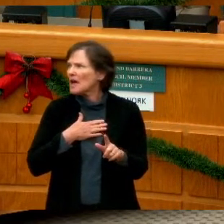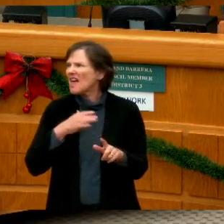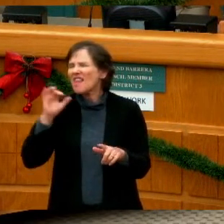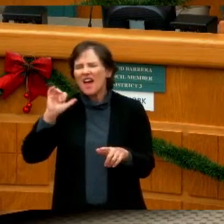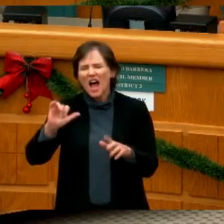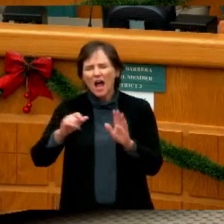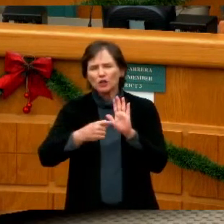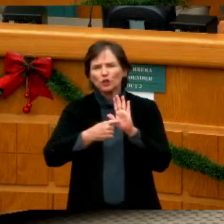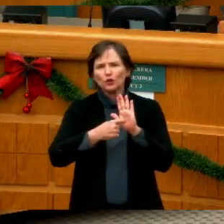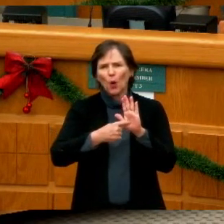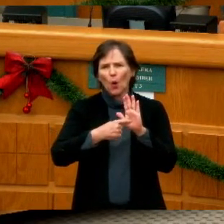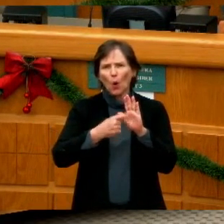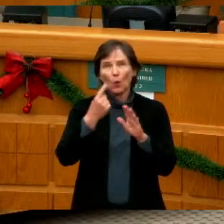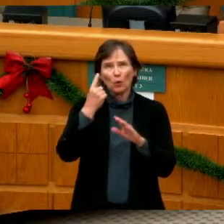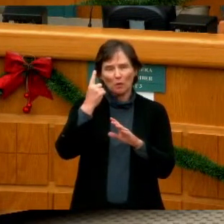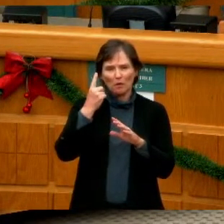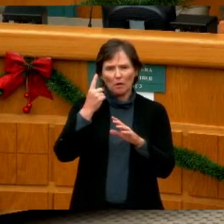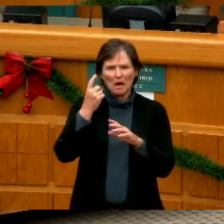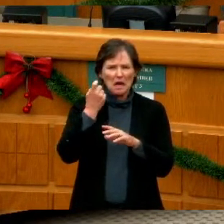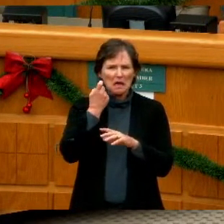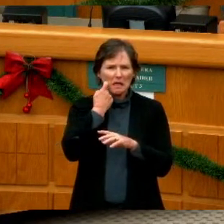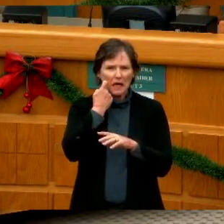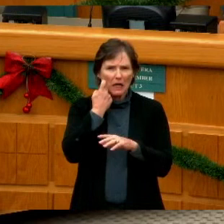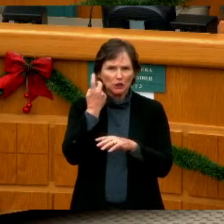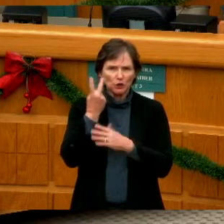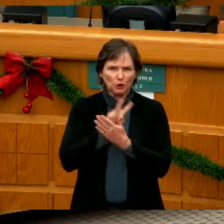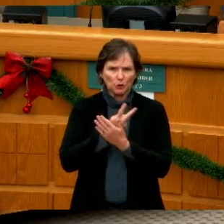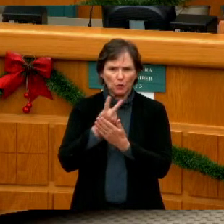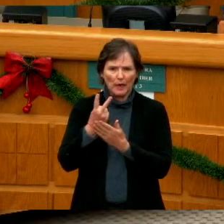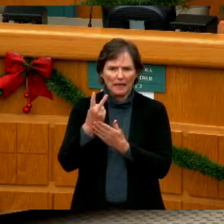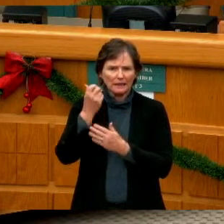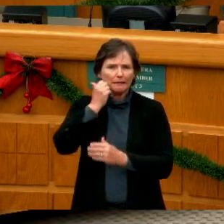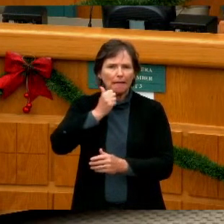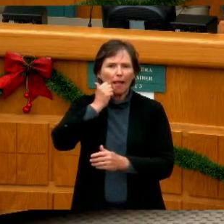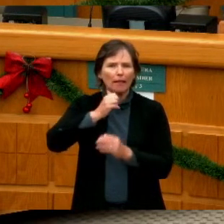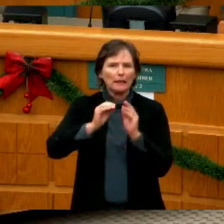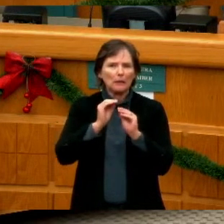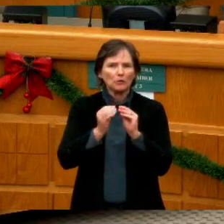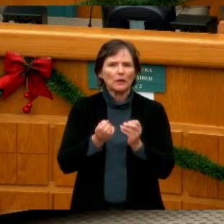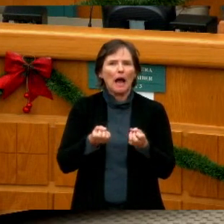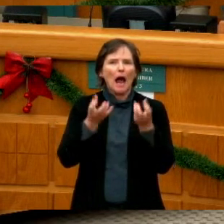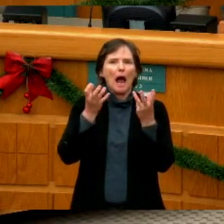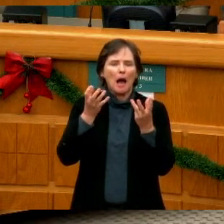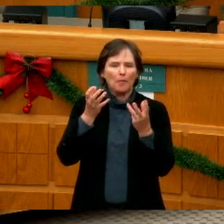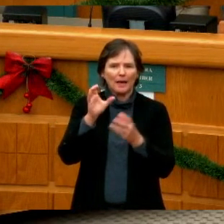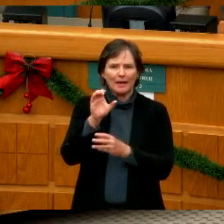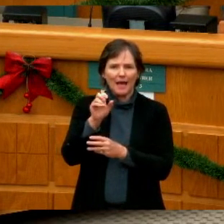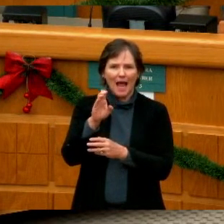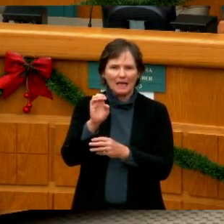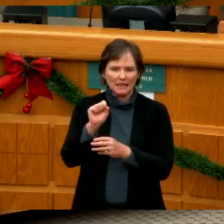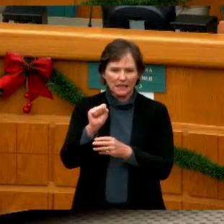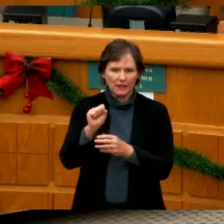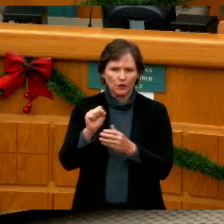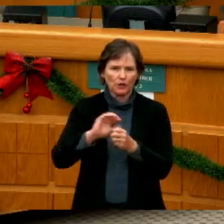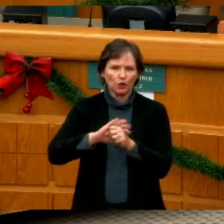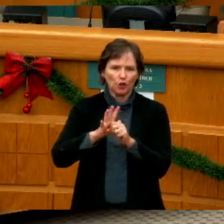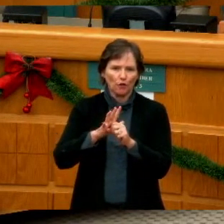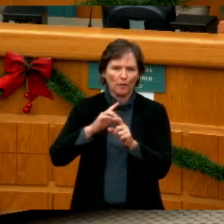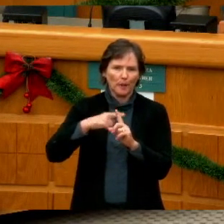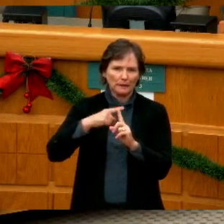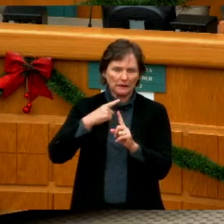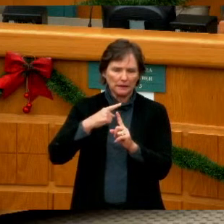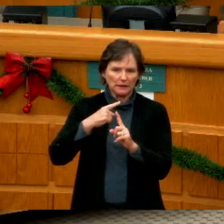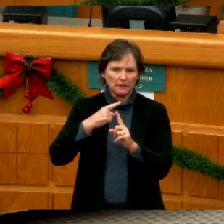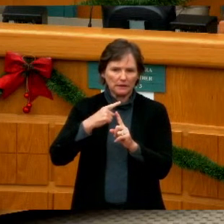please. So this basically shows over the last 2 weeks our daily COVID-19 cases. So if you look on the far